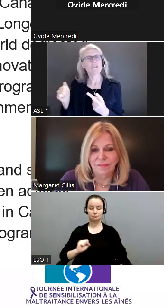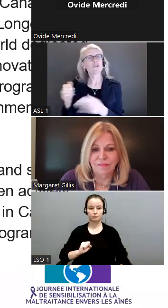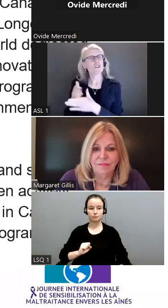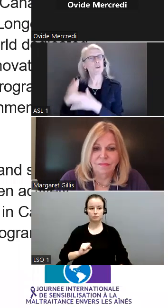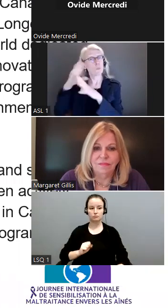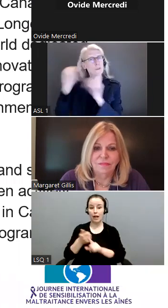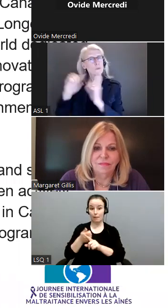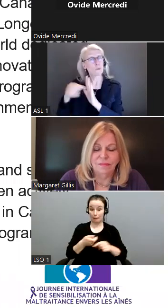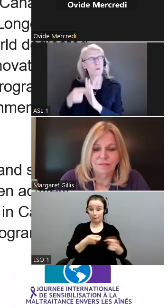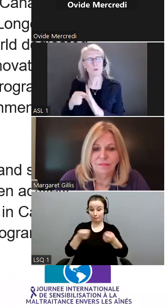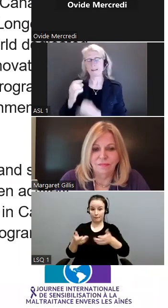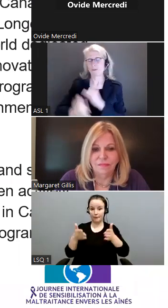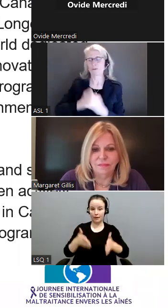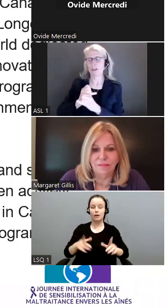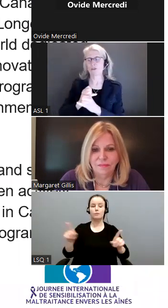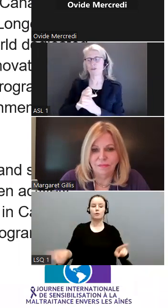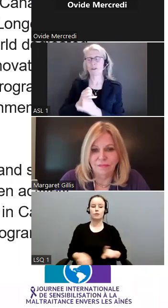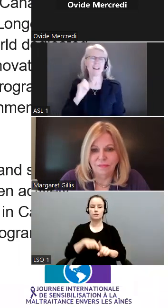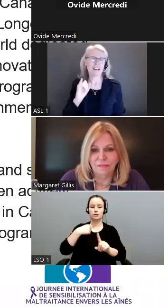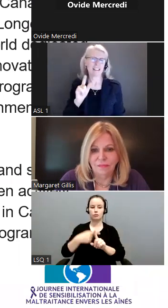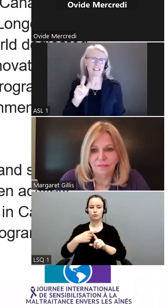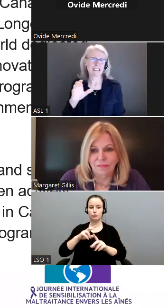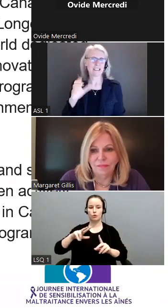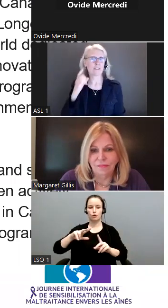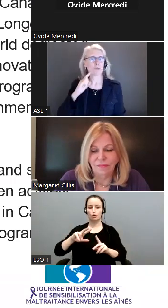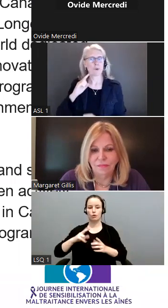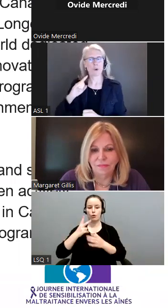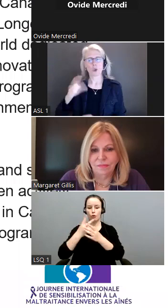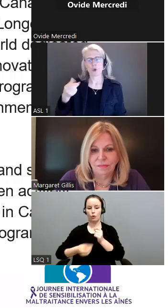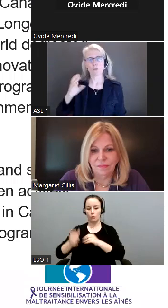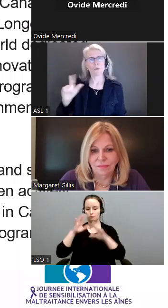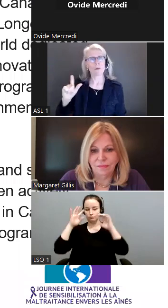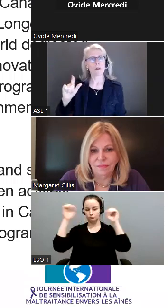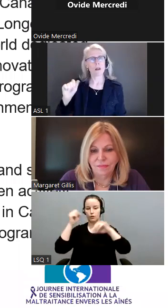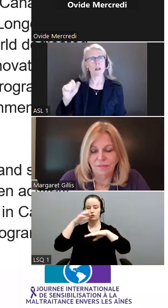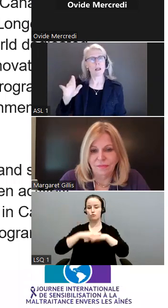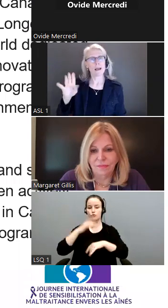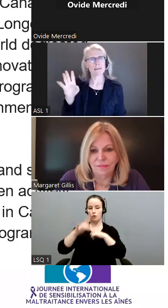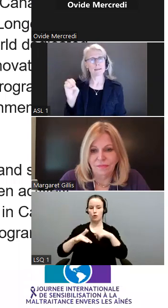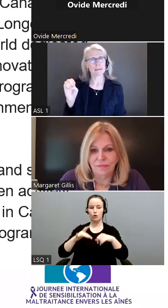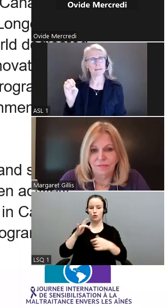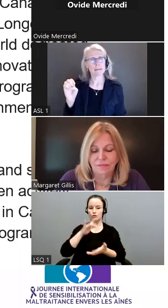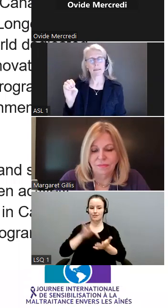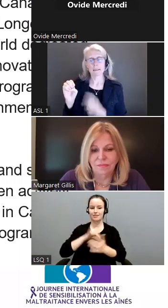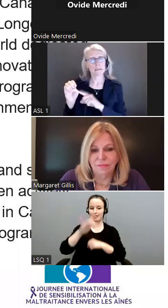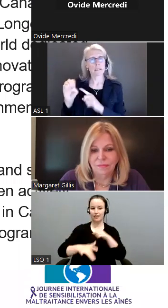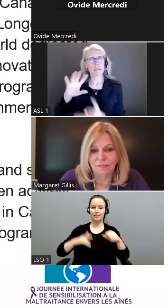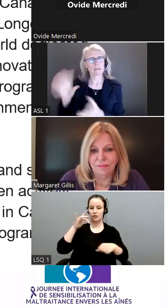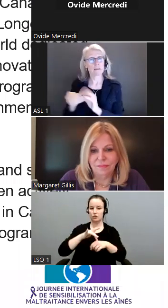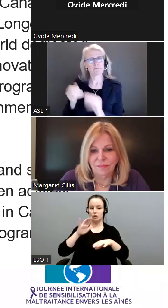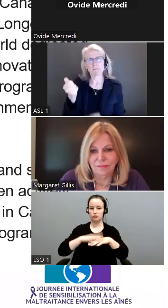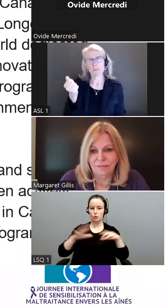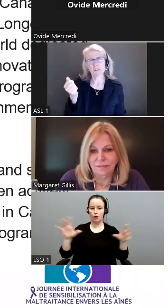International Longevity Centre Global Alliance, which has 16 centers across the